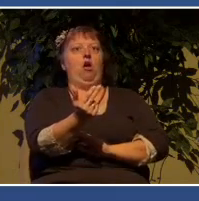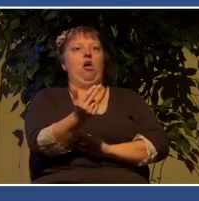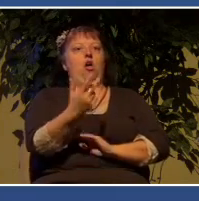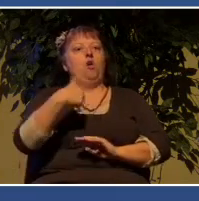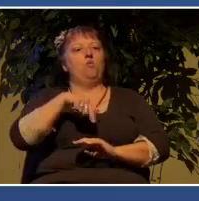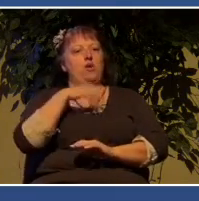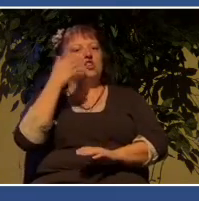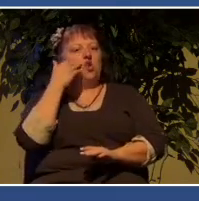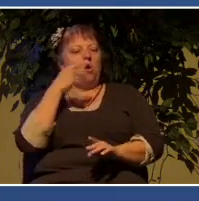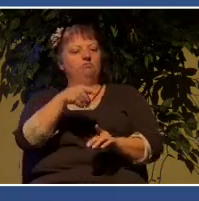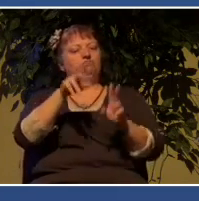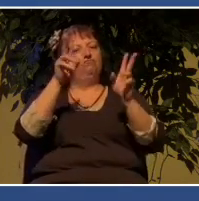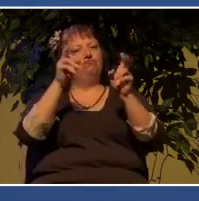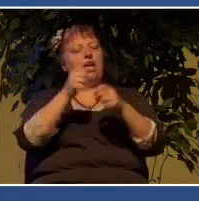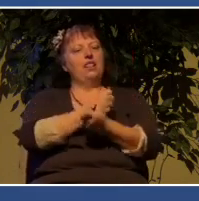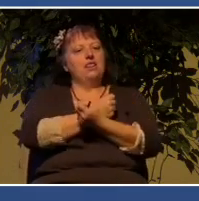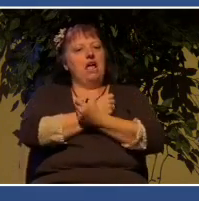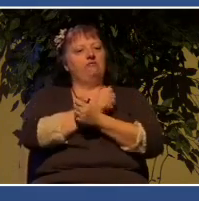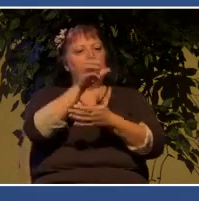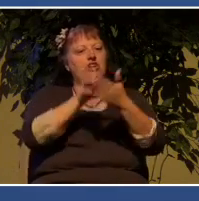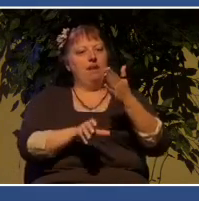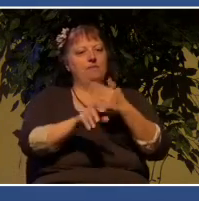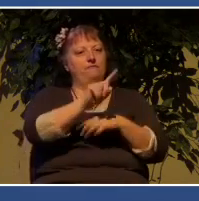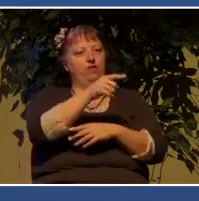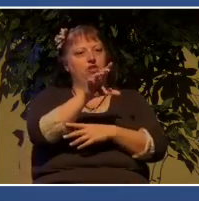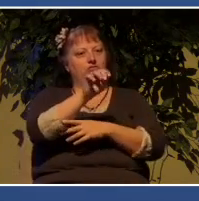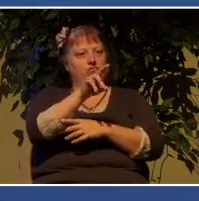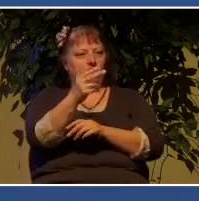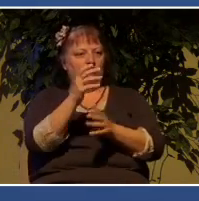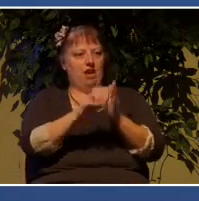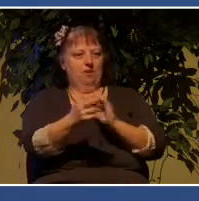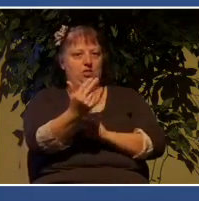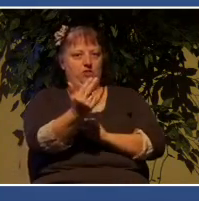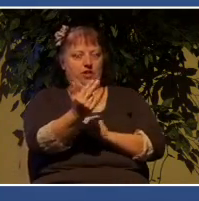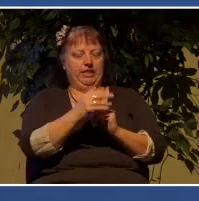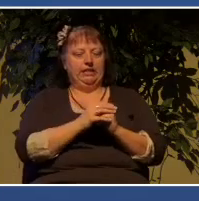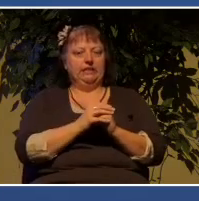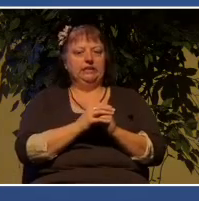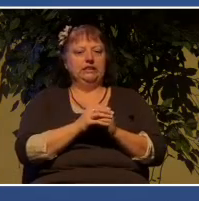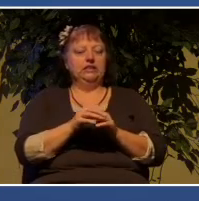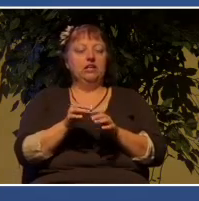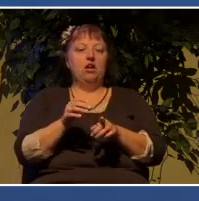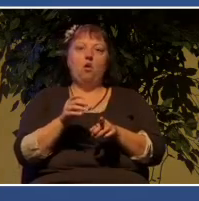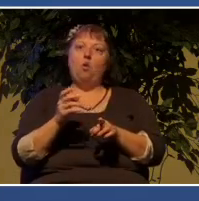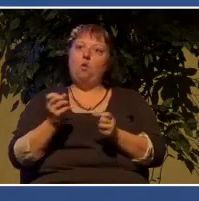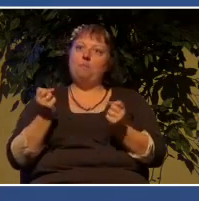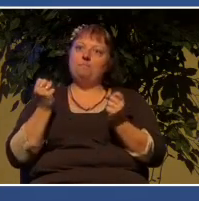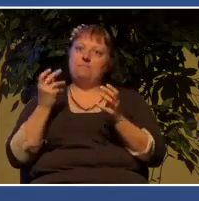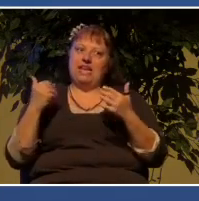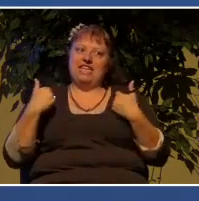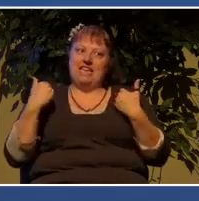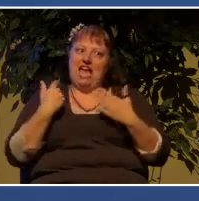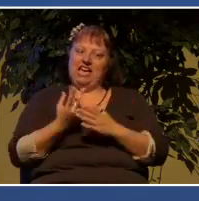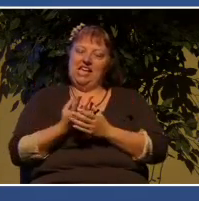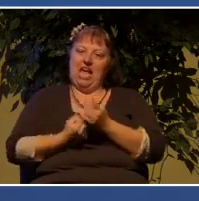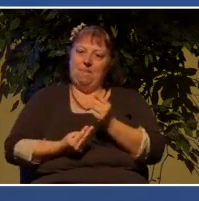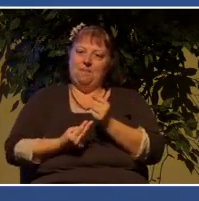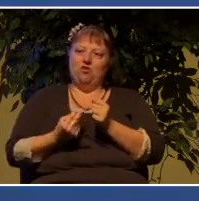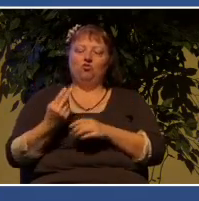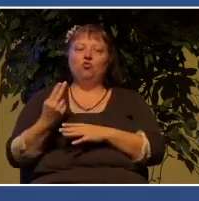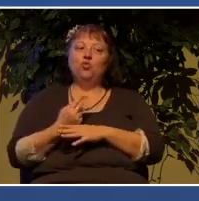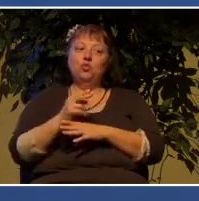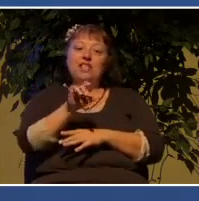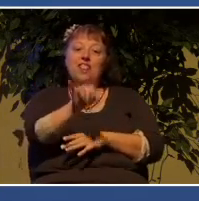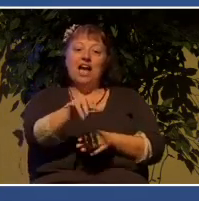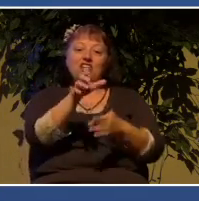the love chapter, 1 Corinthians chapter 13. And while many a young couple uses